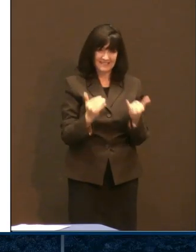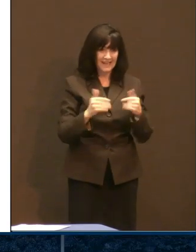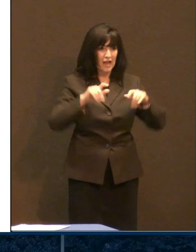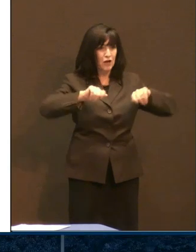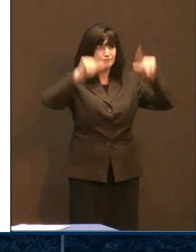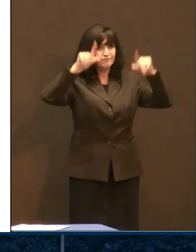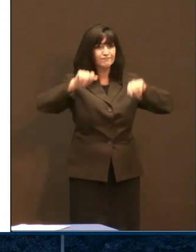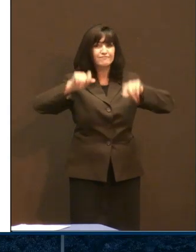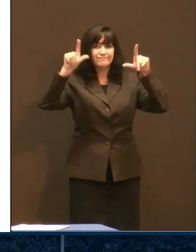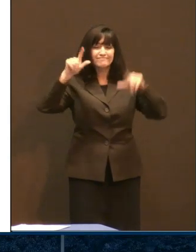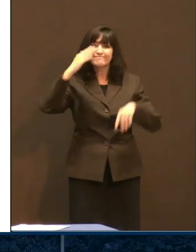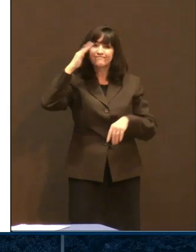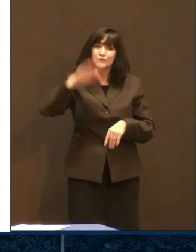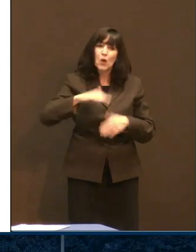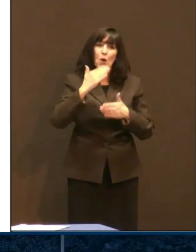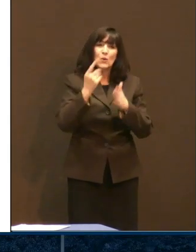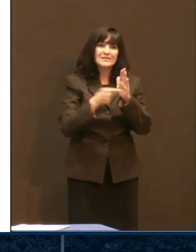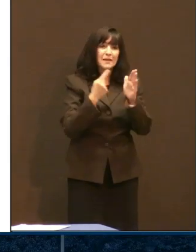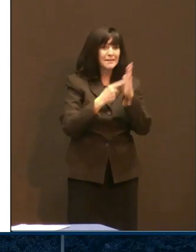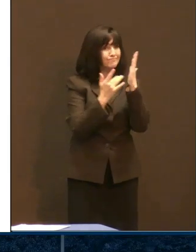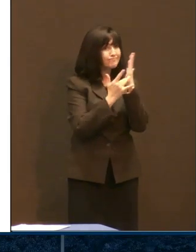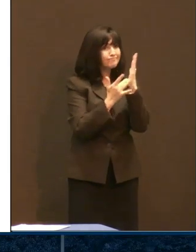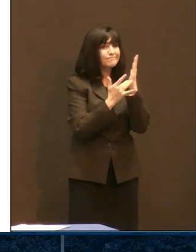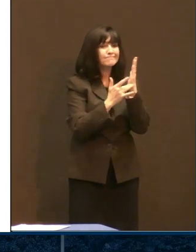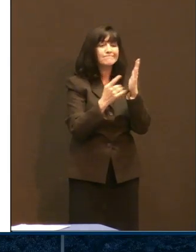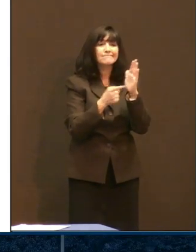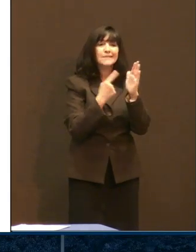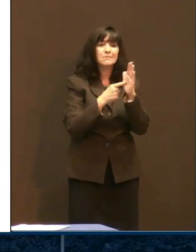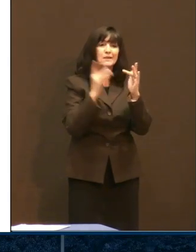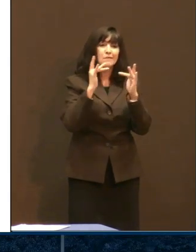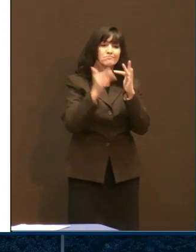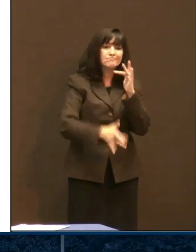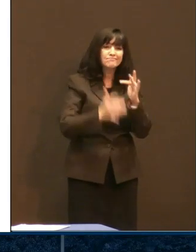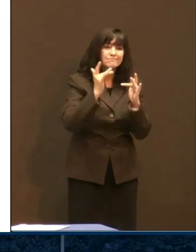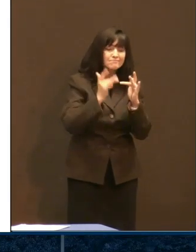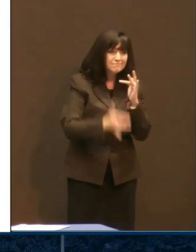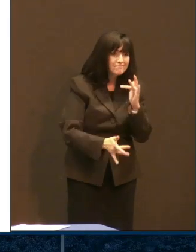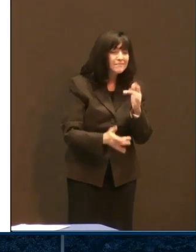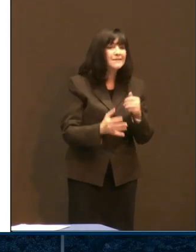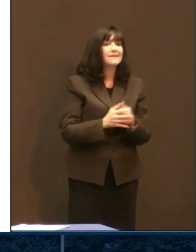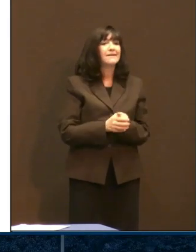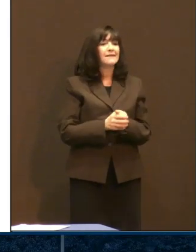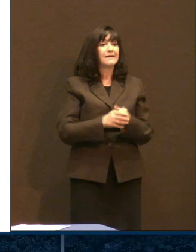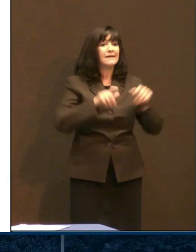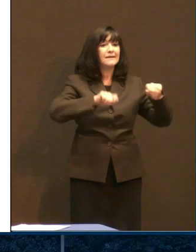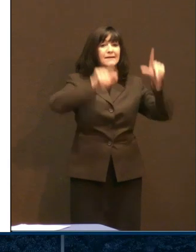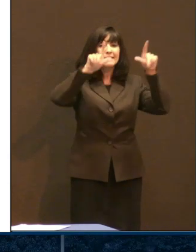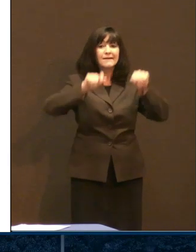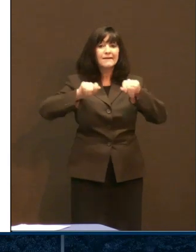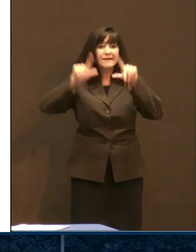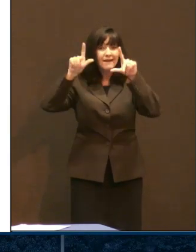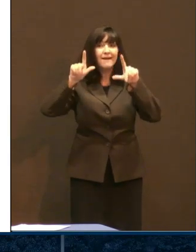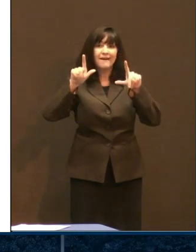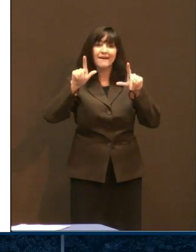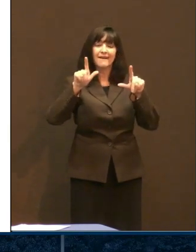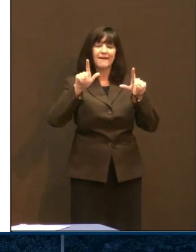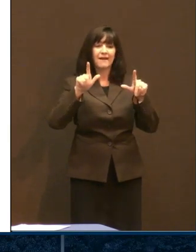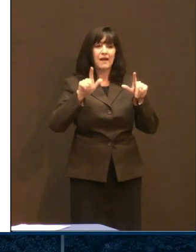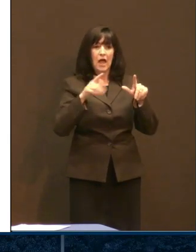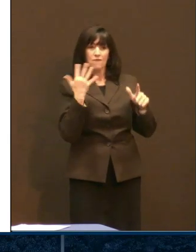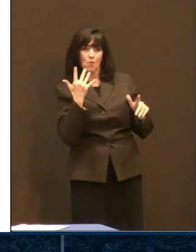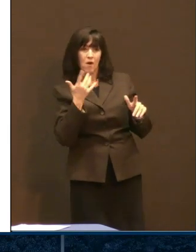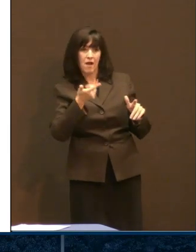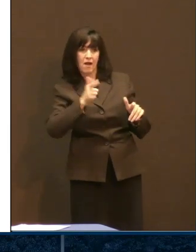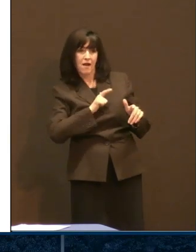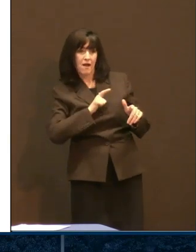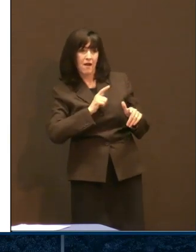we apologize for that everybody can't talk. Even if you meet publicly in an auditorium like this, everybody does. There's not enough